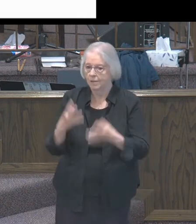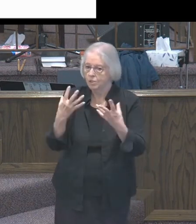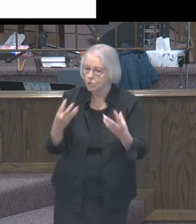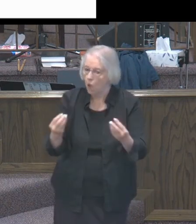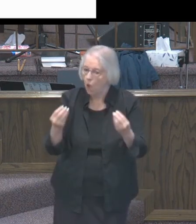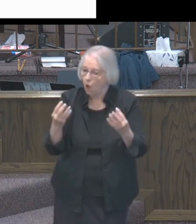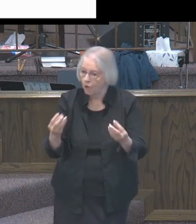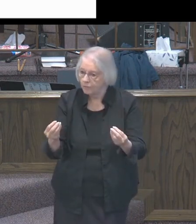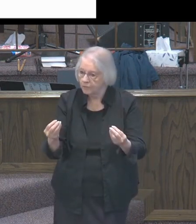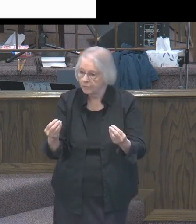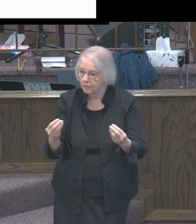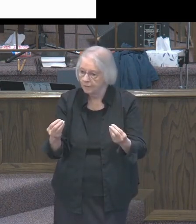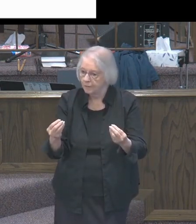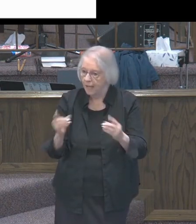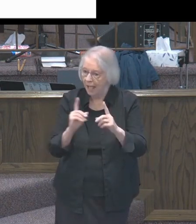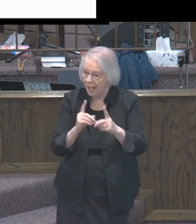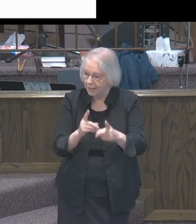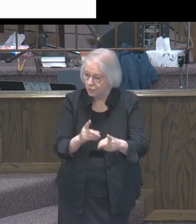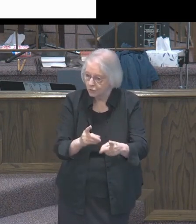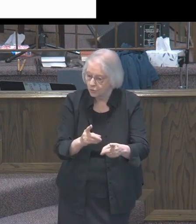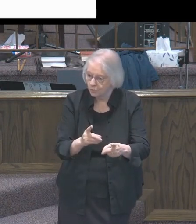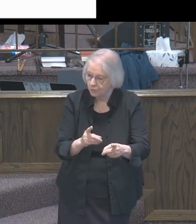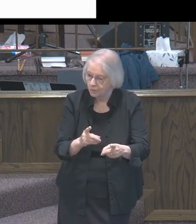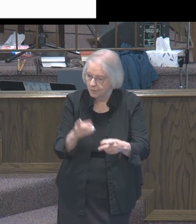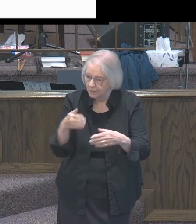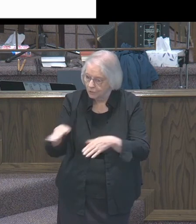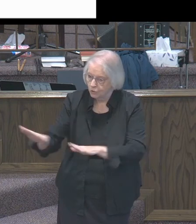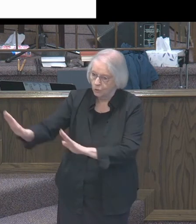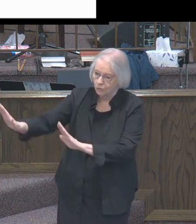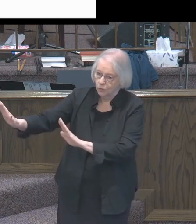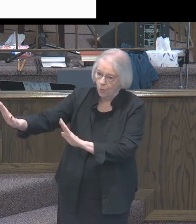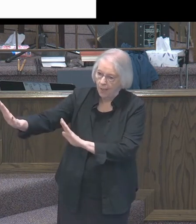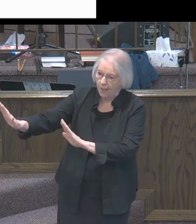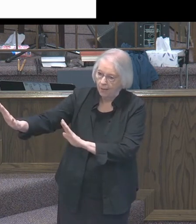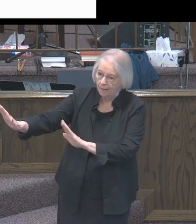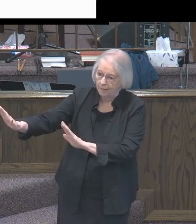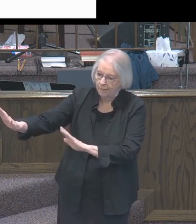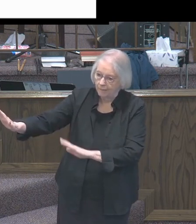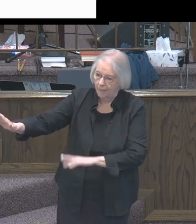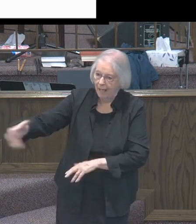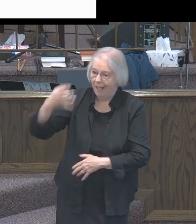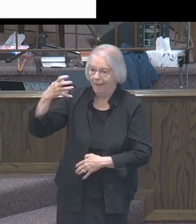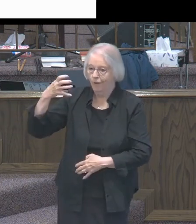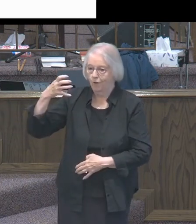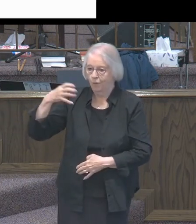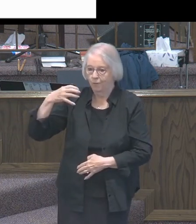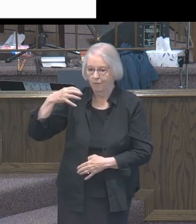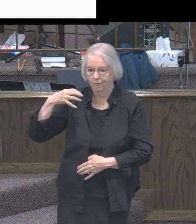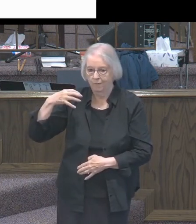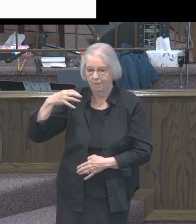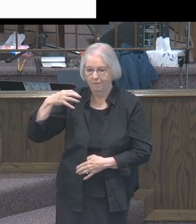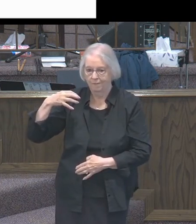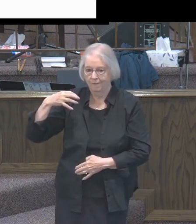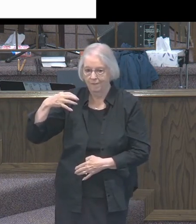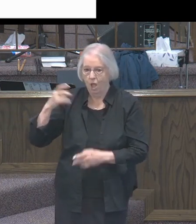Verse 2, the tongue of the wise uses knowledge rightly, but the mouth of fools